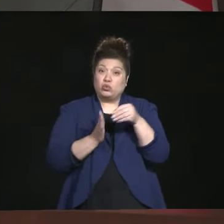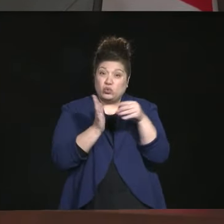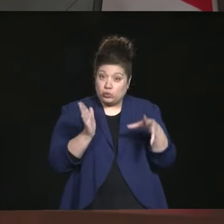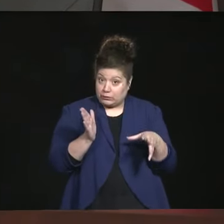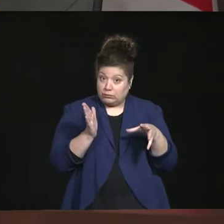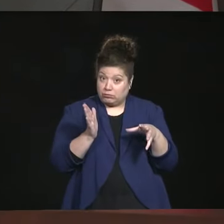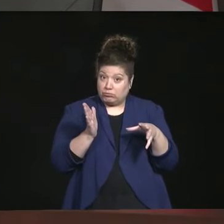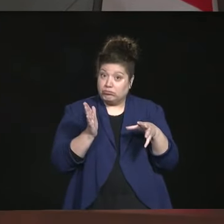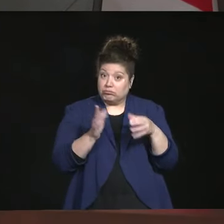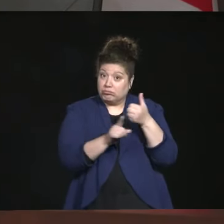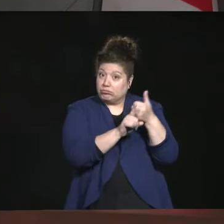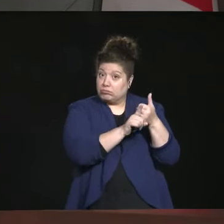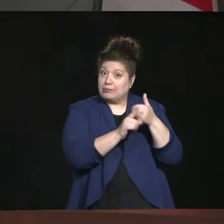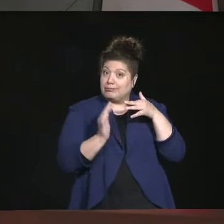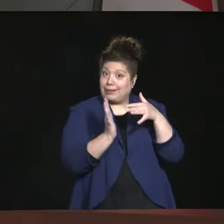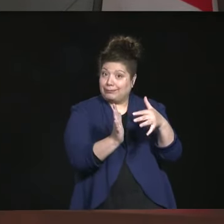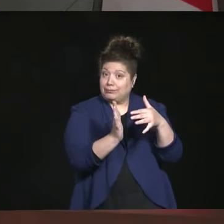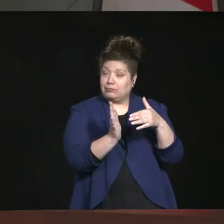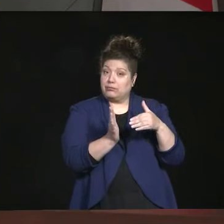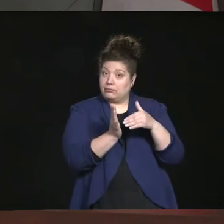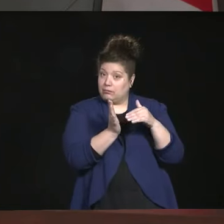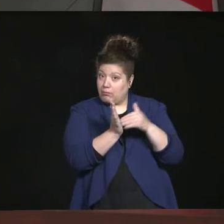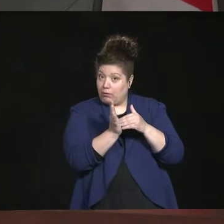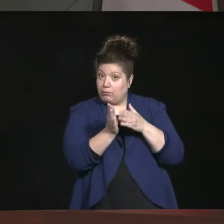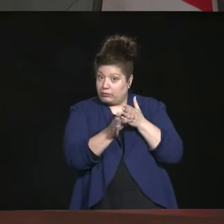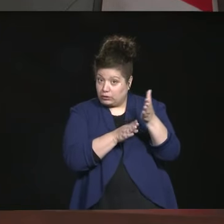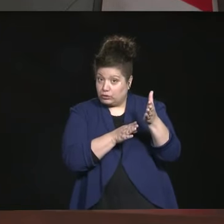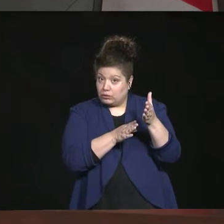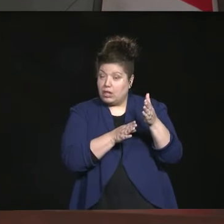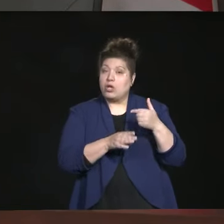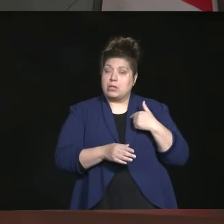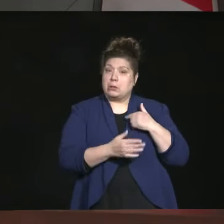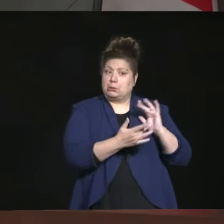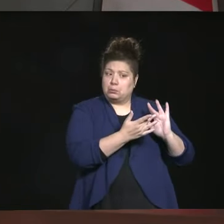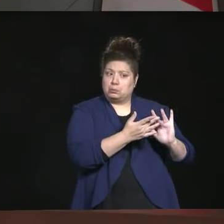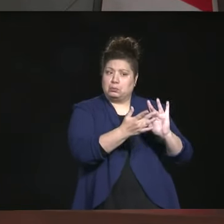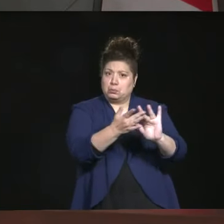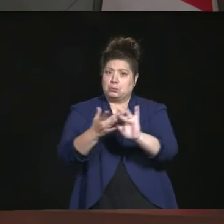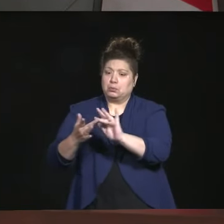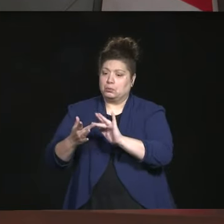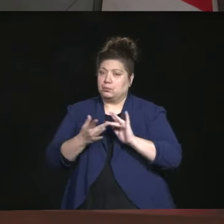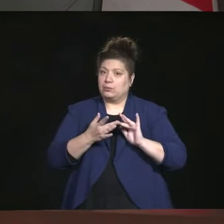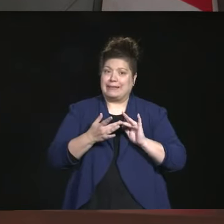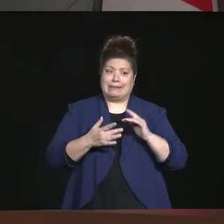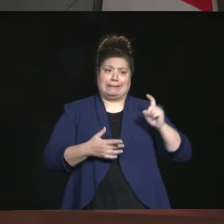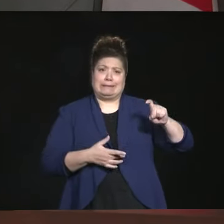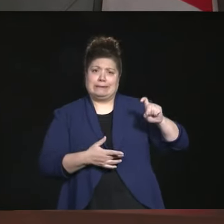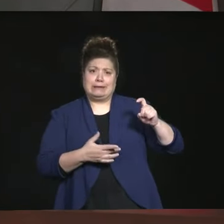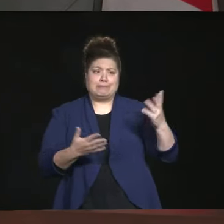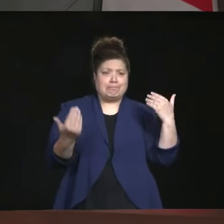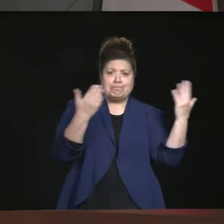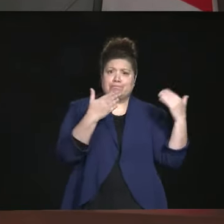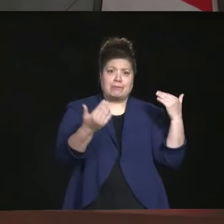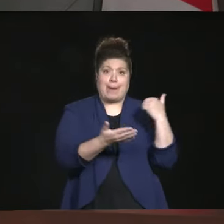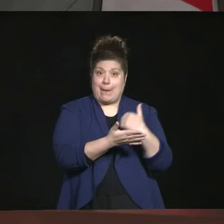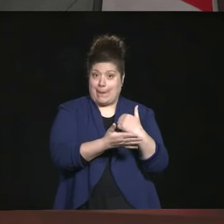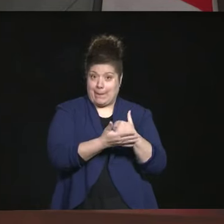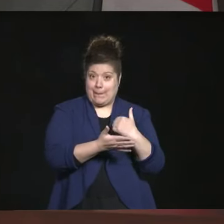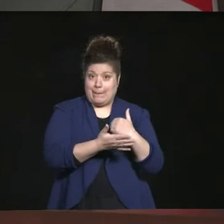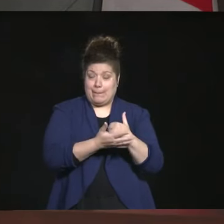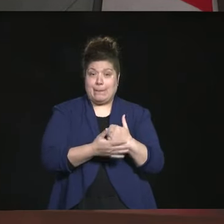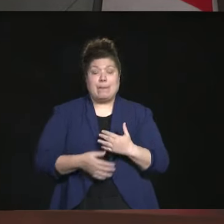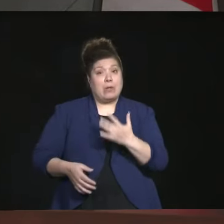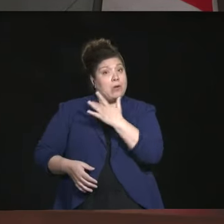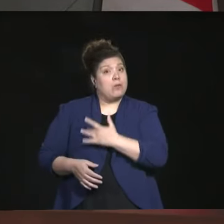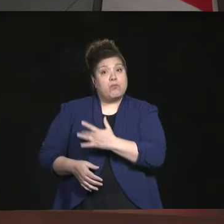field, and all of those engagements are now taking place with provinces already engaging that kind